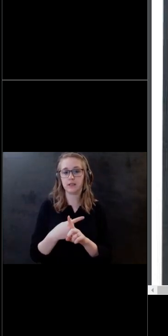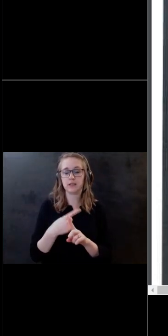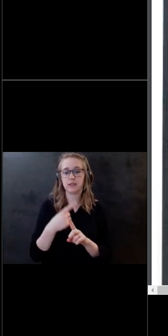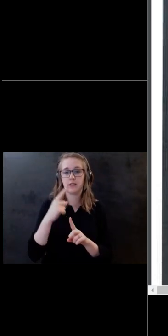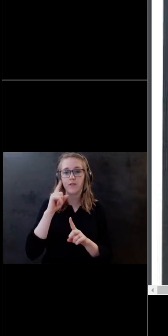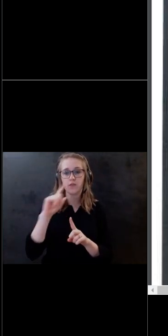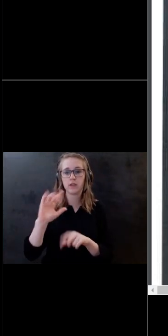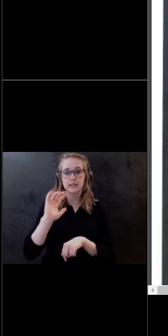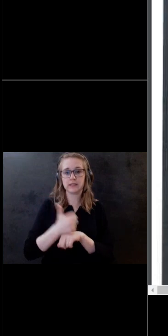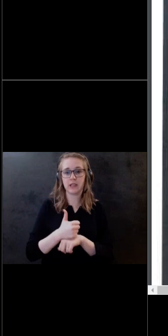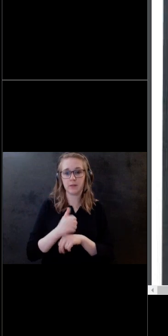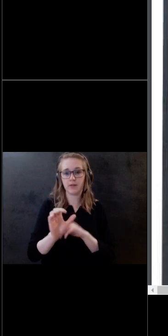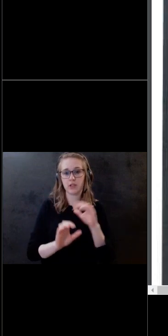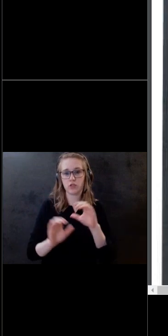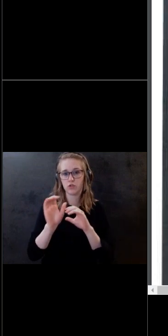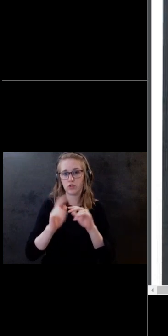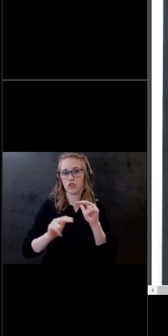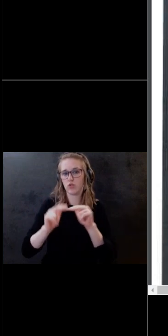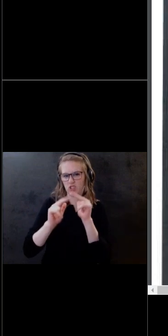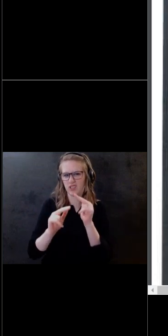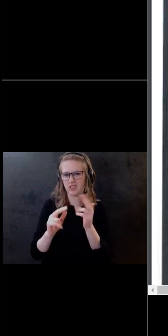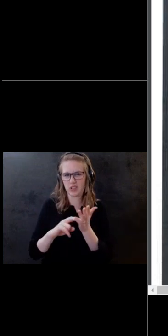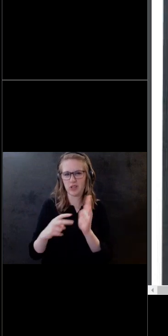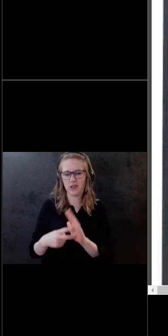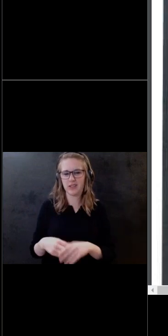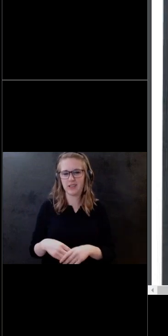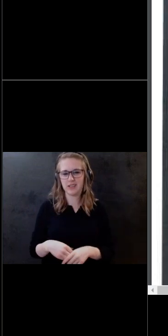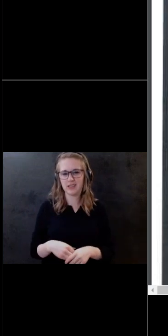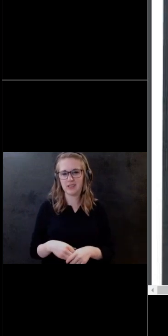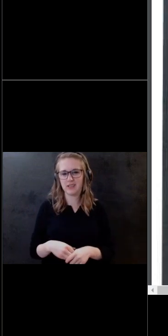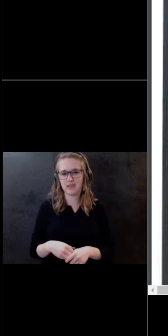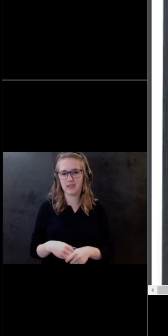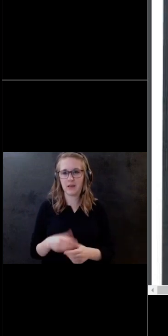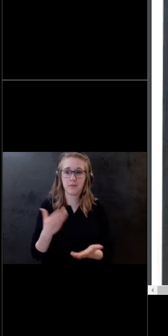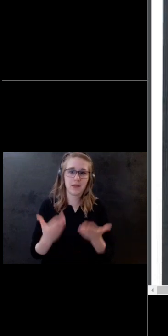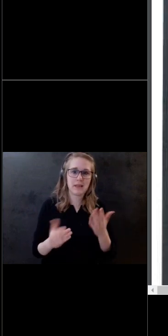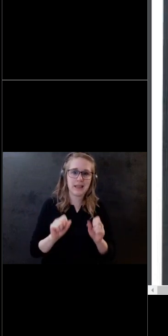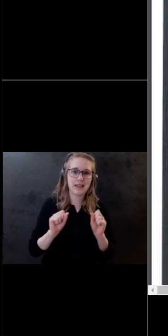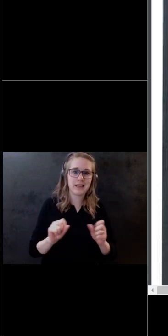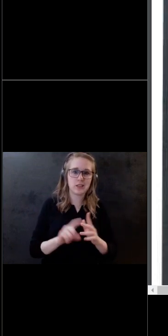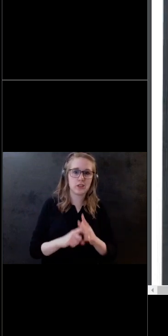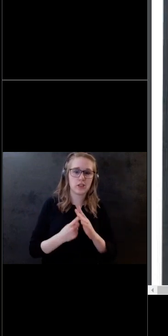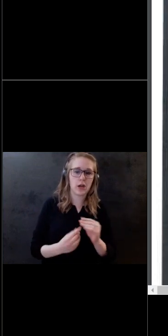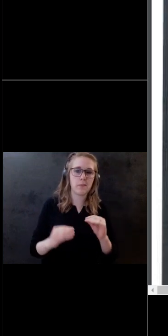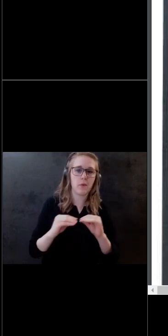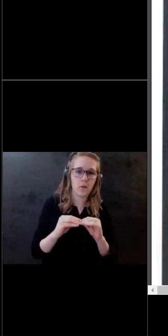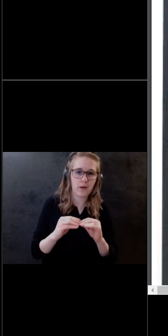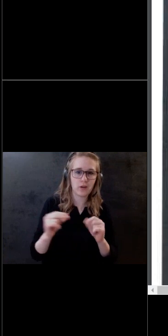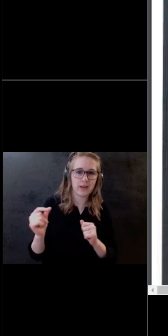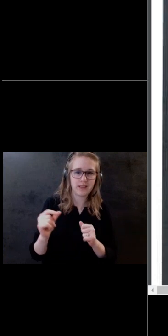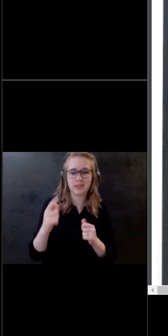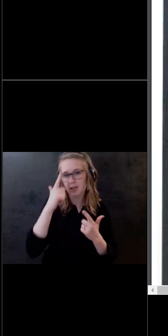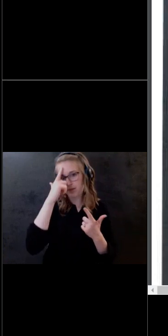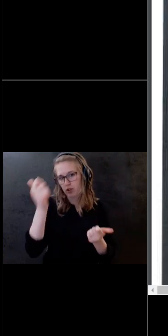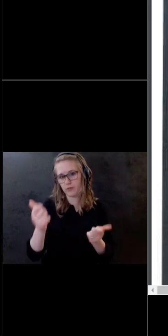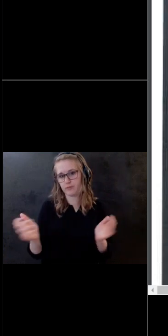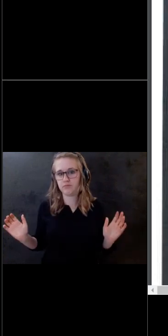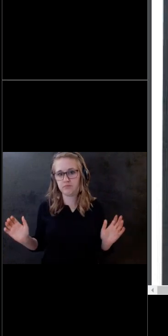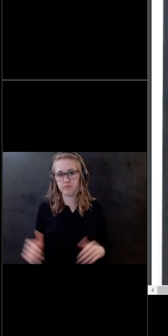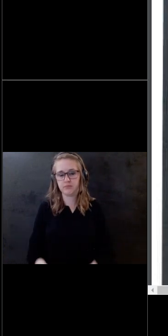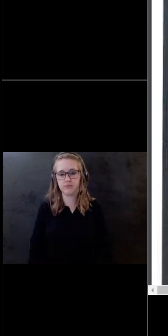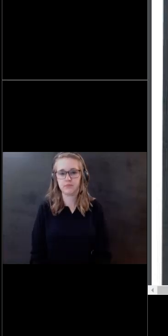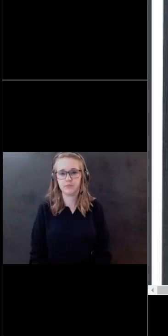construction and allow them. So in other words, if you, they might be incentivized to submit earlier and then have a longer time to mobilize. It's up to you. I'm just putting that